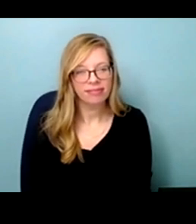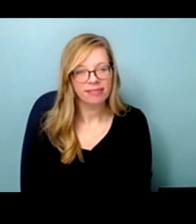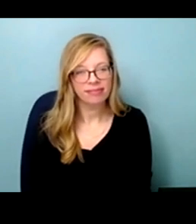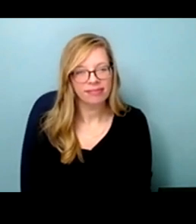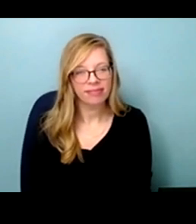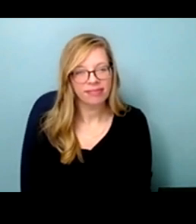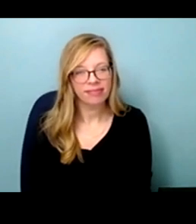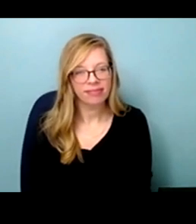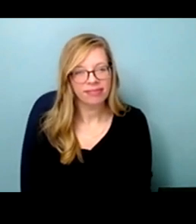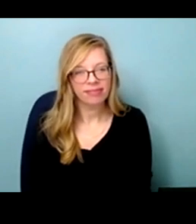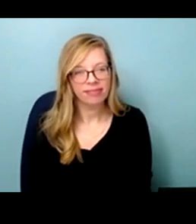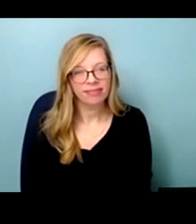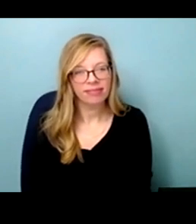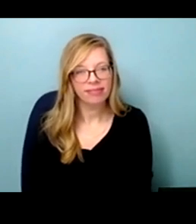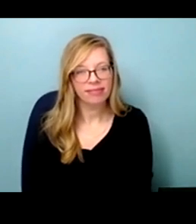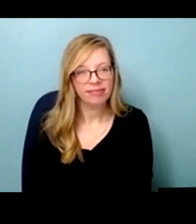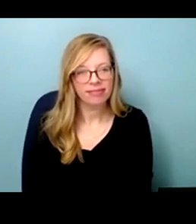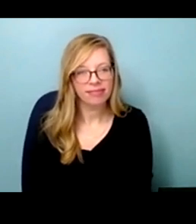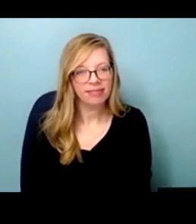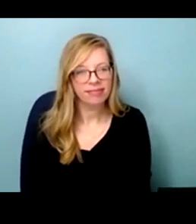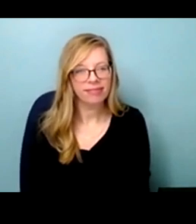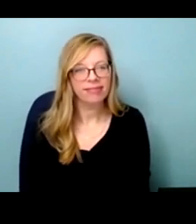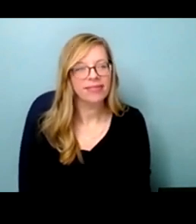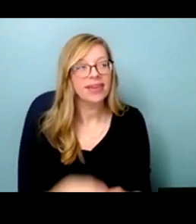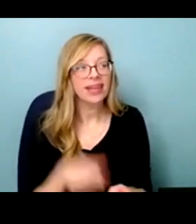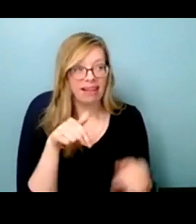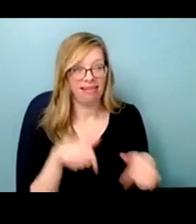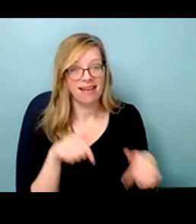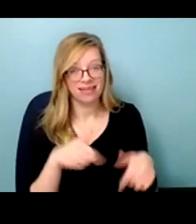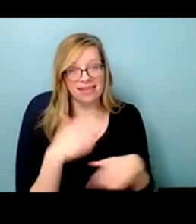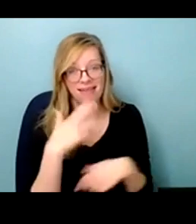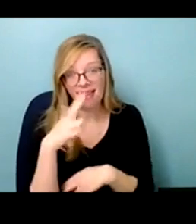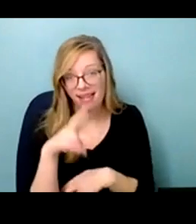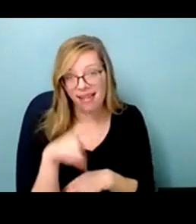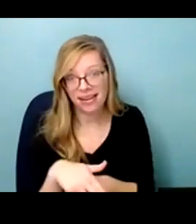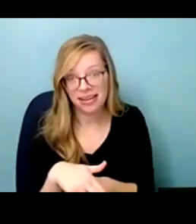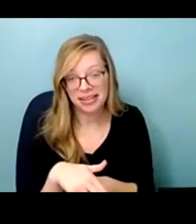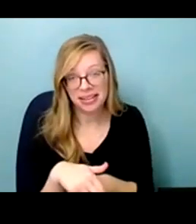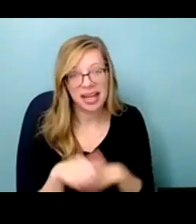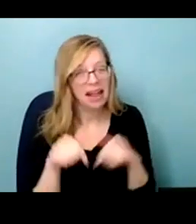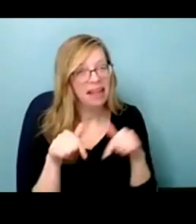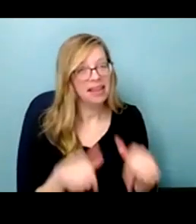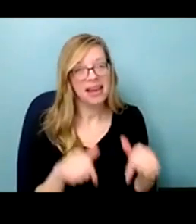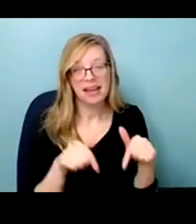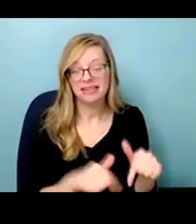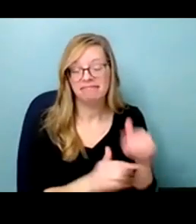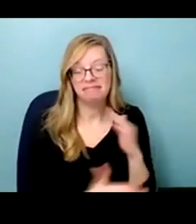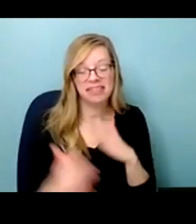This is the luckiest. This is the